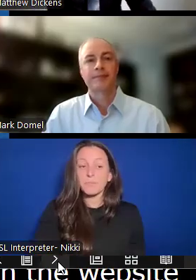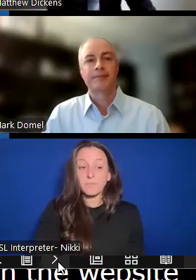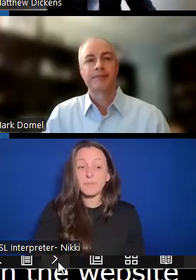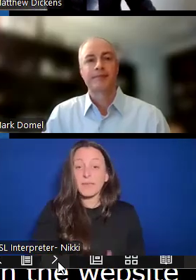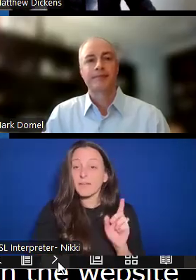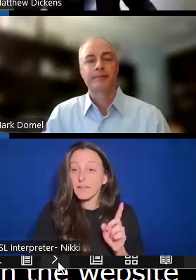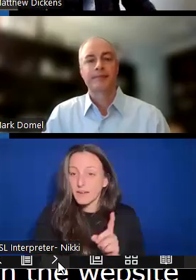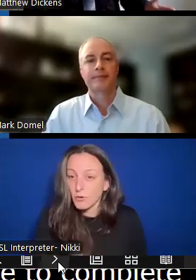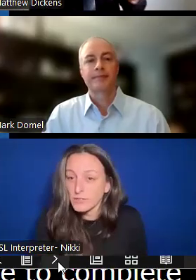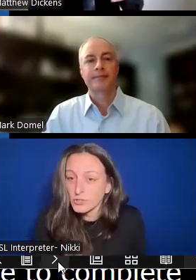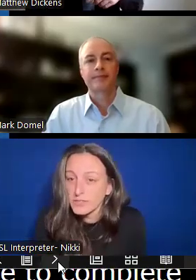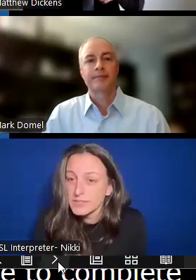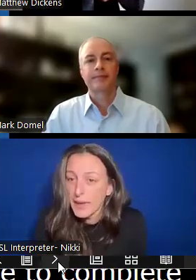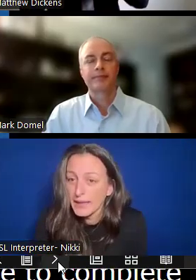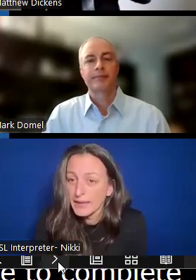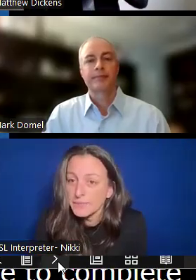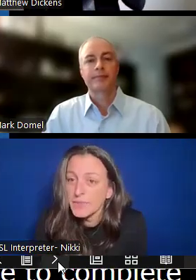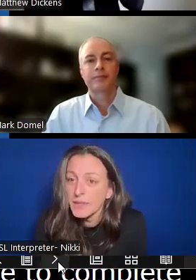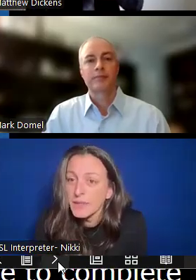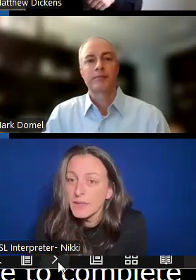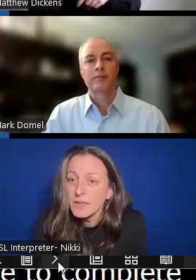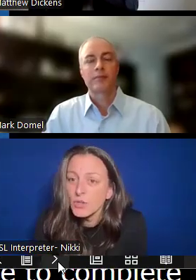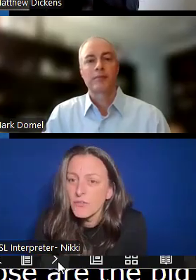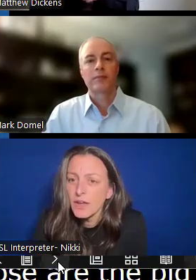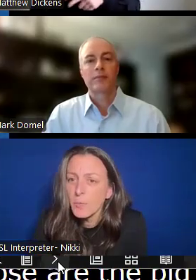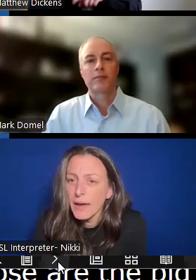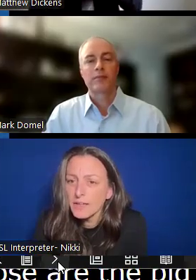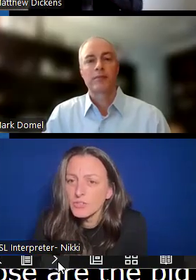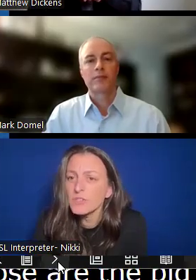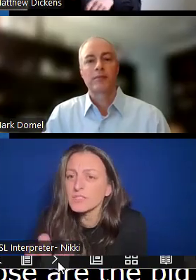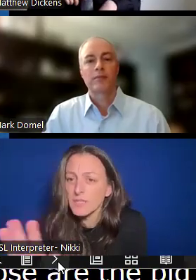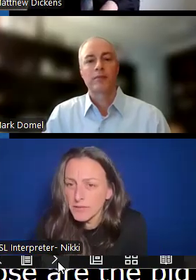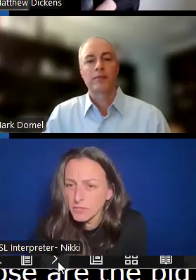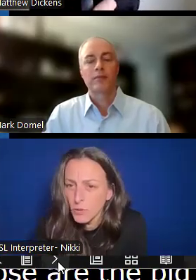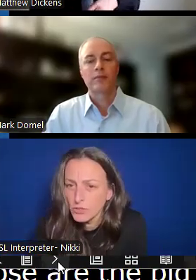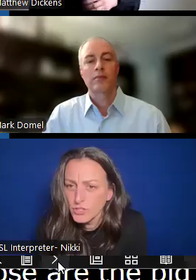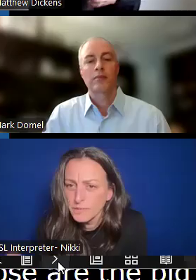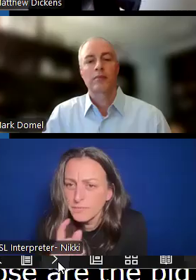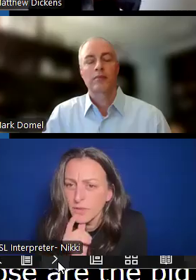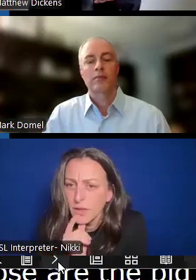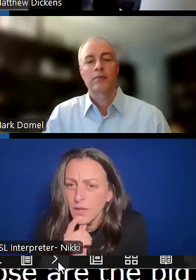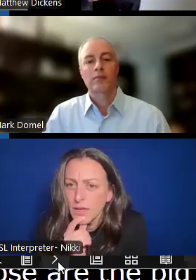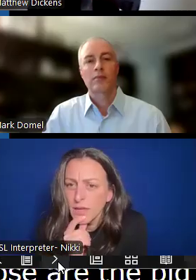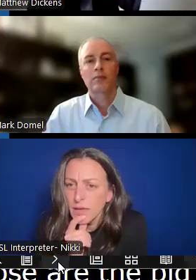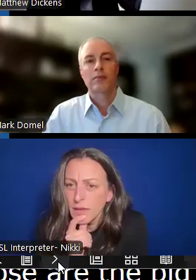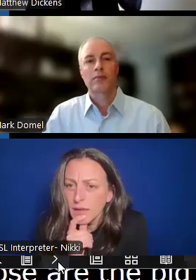Okay. I've got another question. This is Matt. So if I go back to the siblings question,